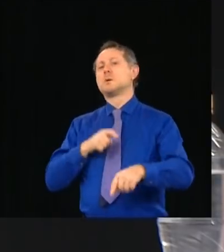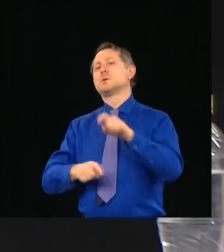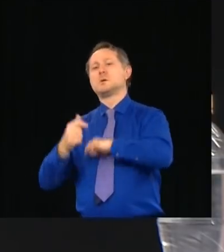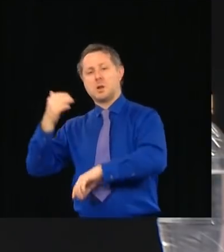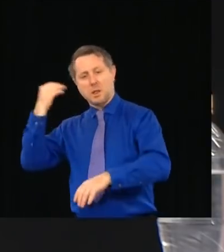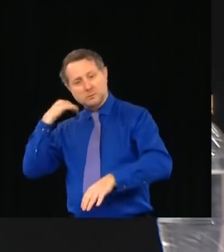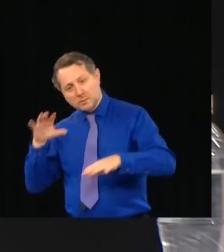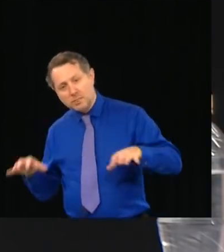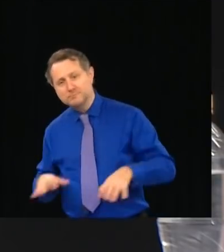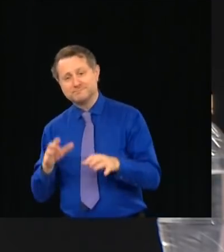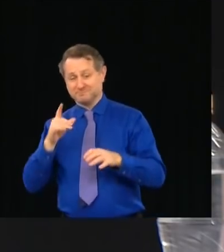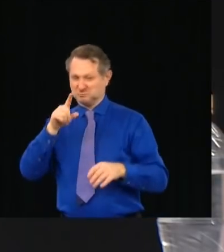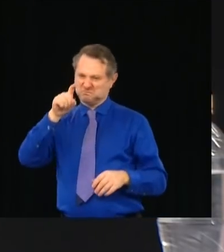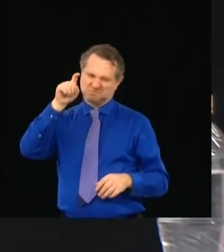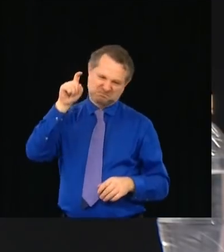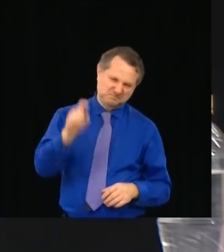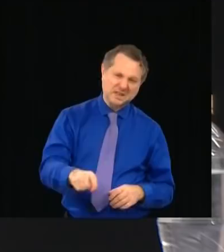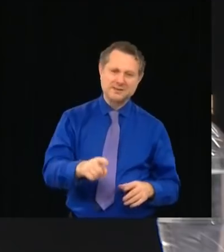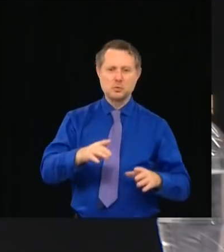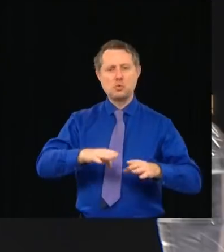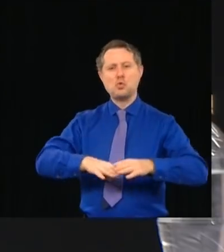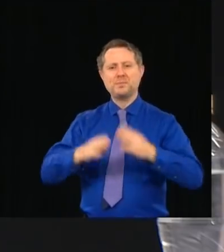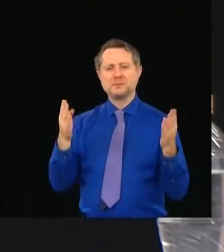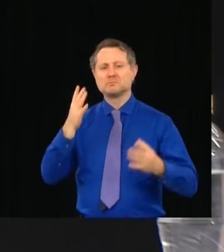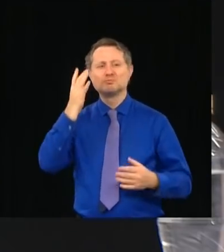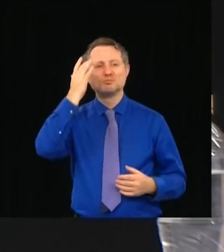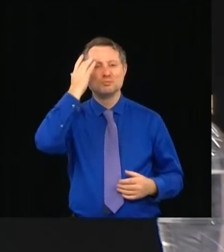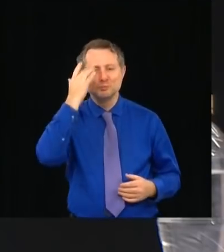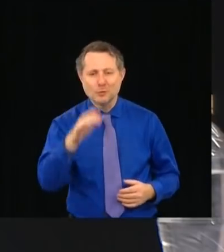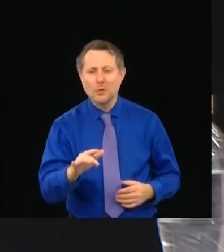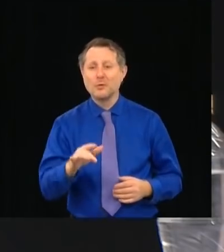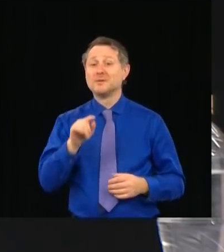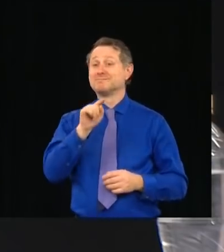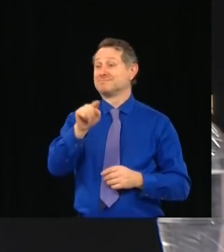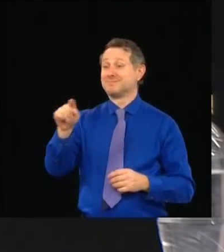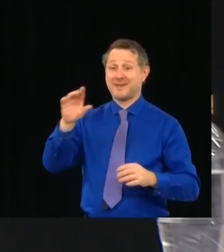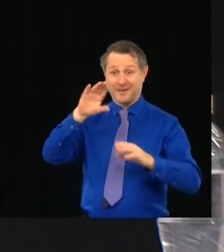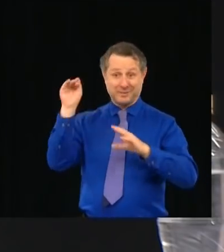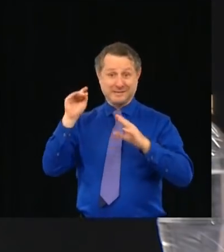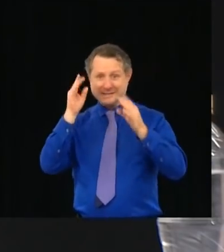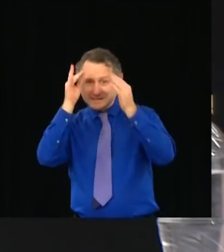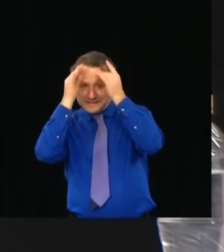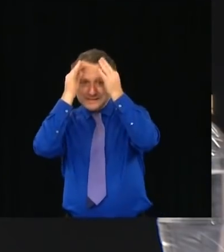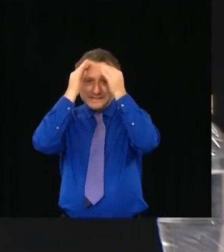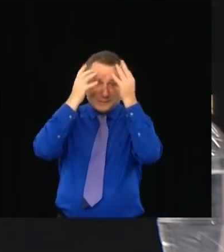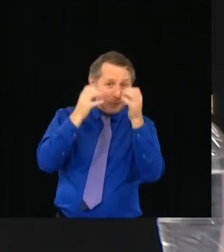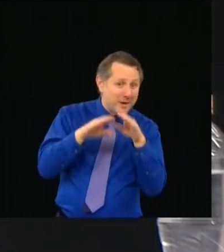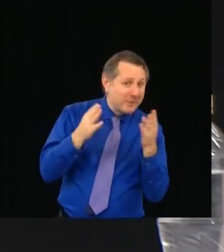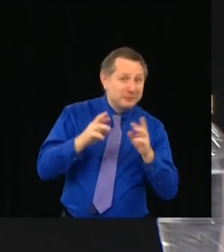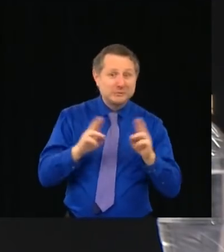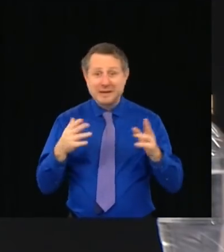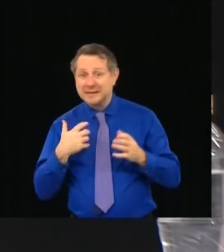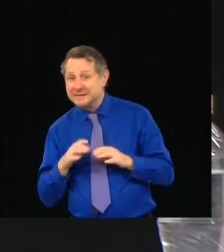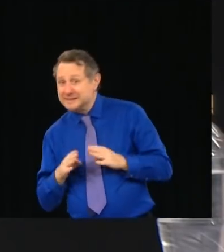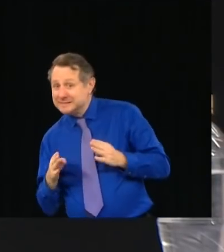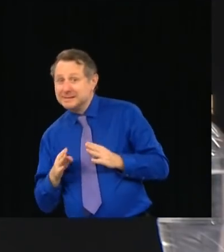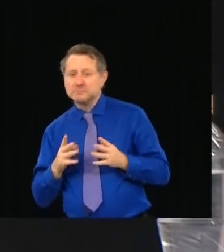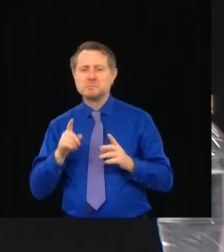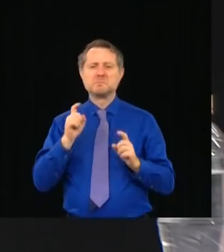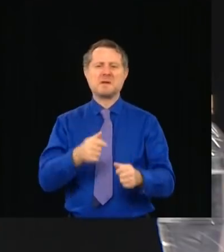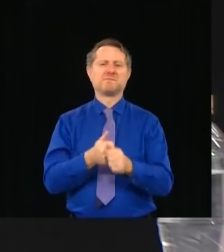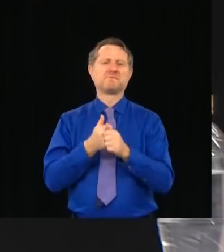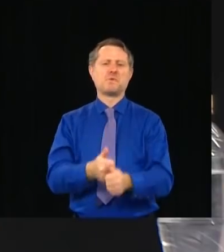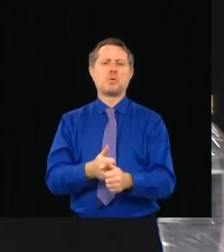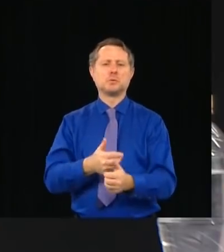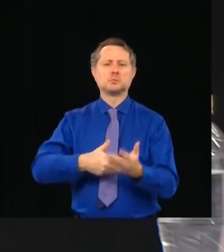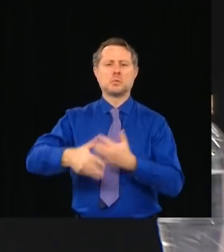reopening process smartly, of every employer who's starting to reopen or is currently open, doing this in a way where social distancing is